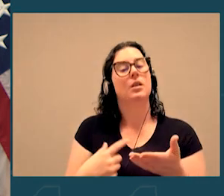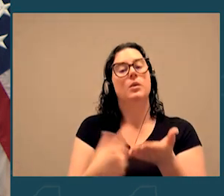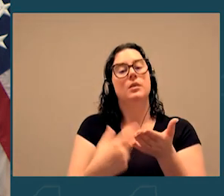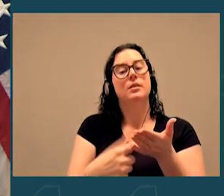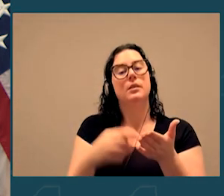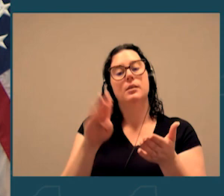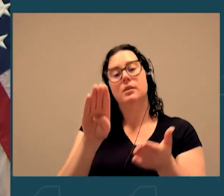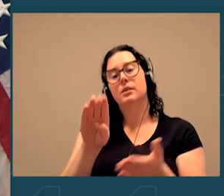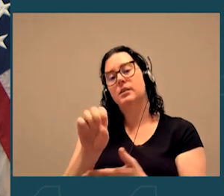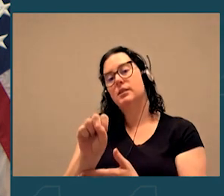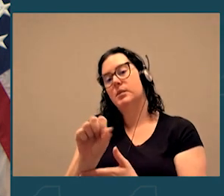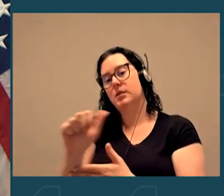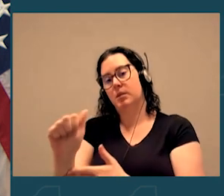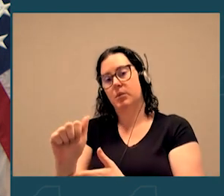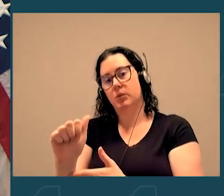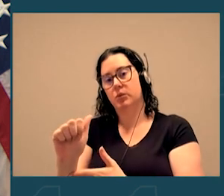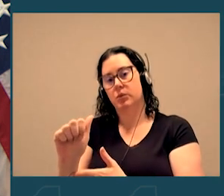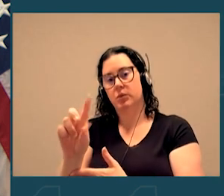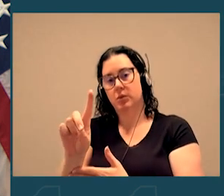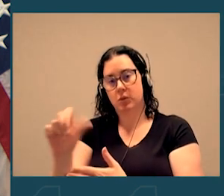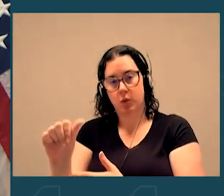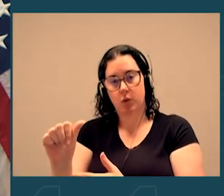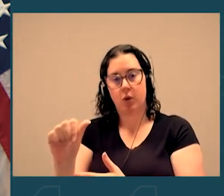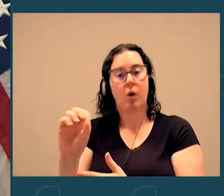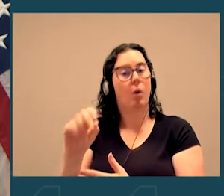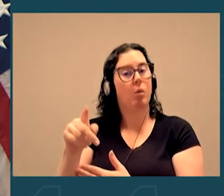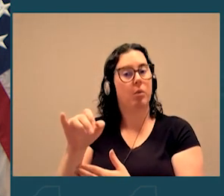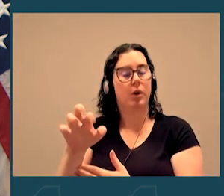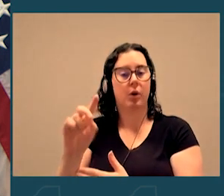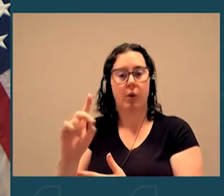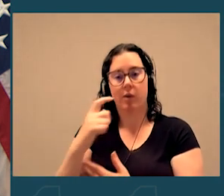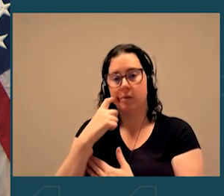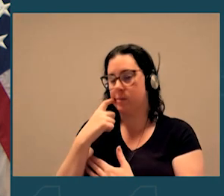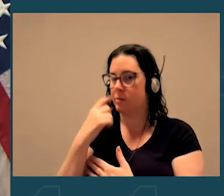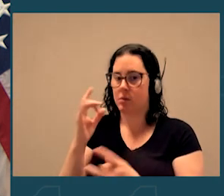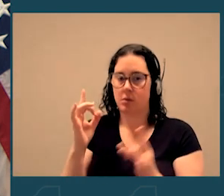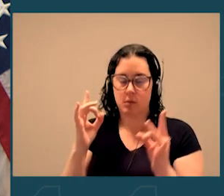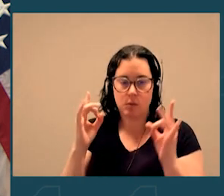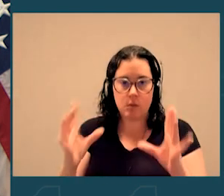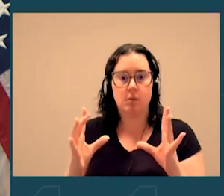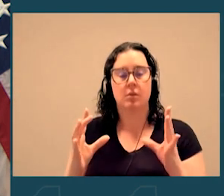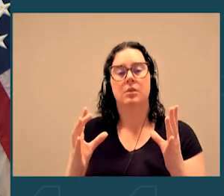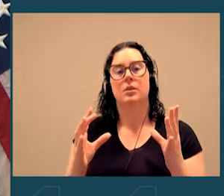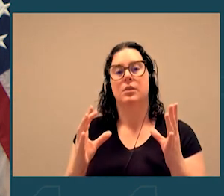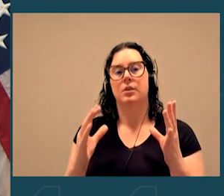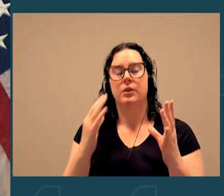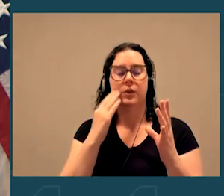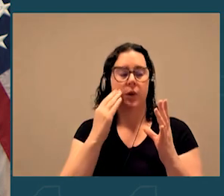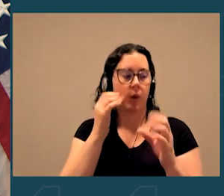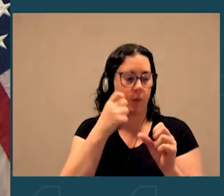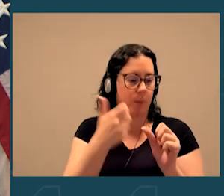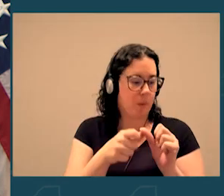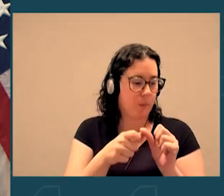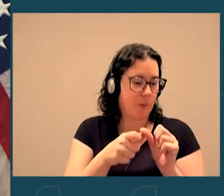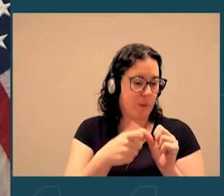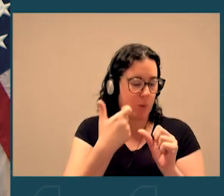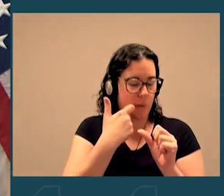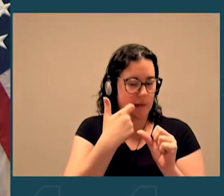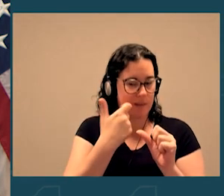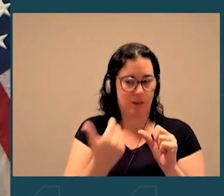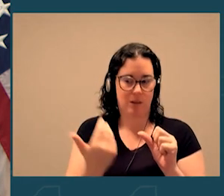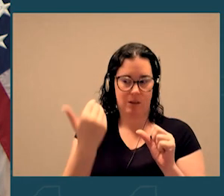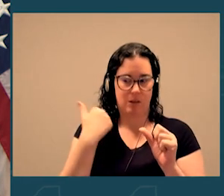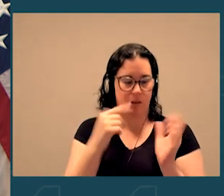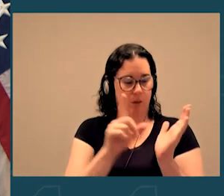know, opioid addiction. My gosh, seems like, you know, I remember not long ago just opening the newspaper and seeing